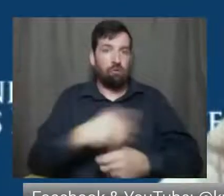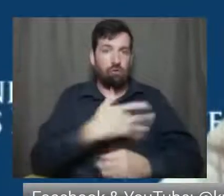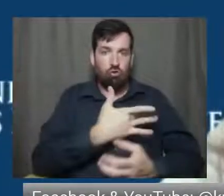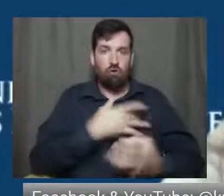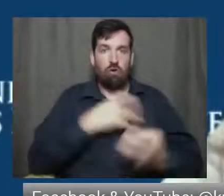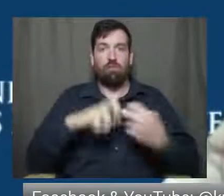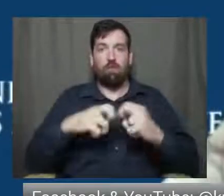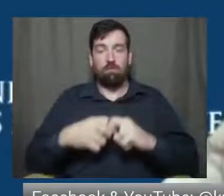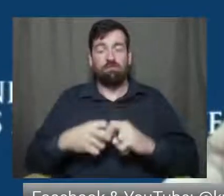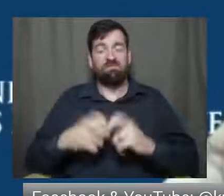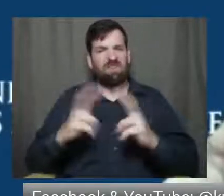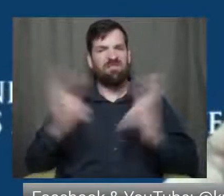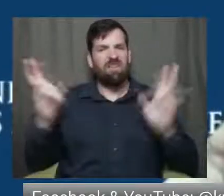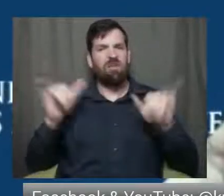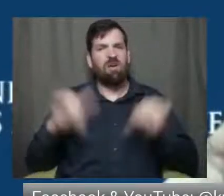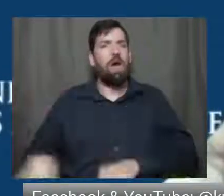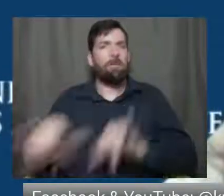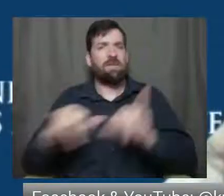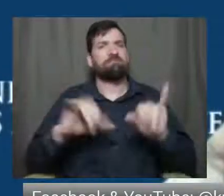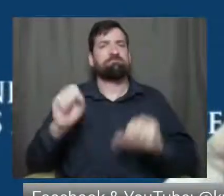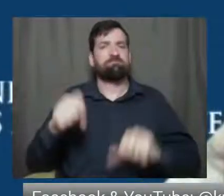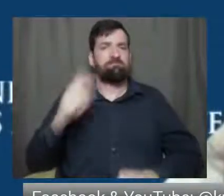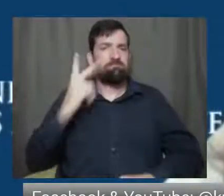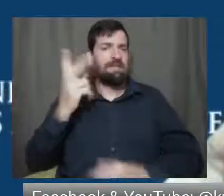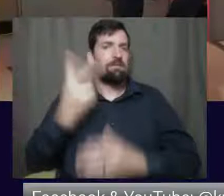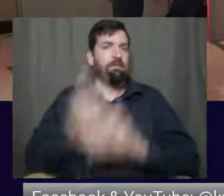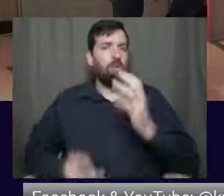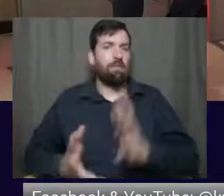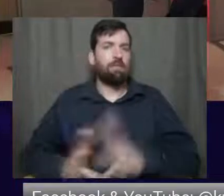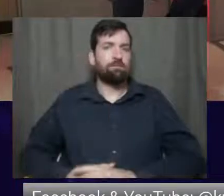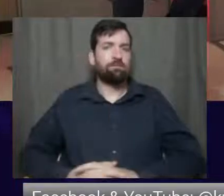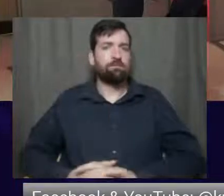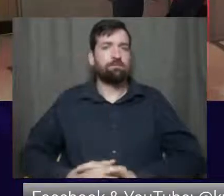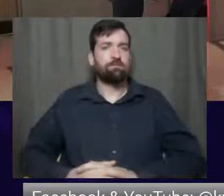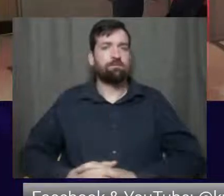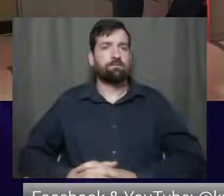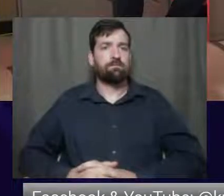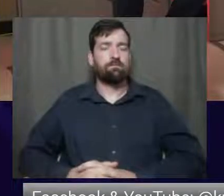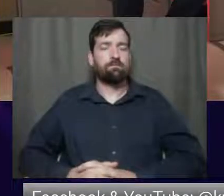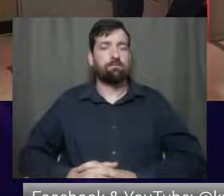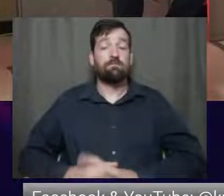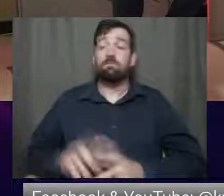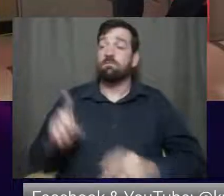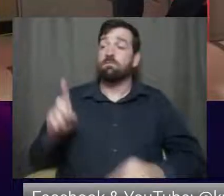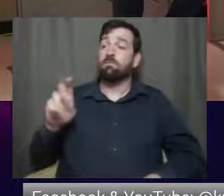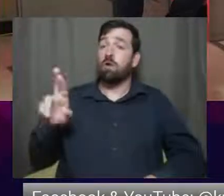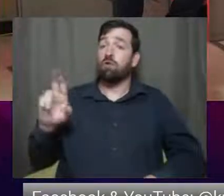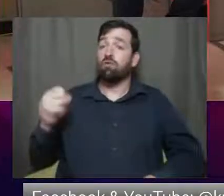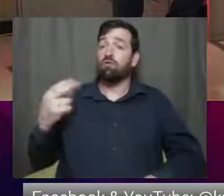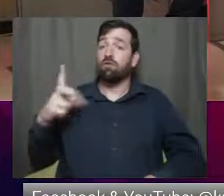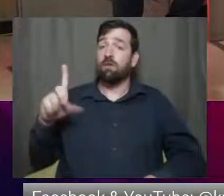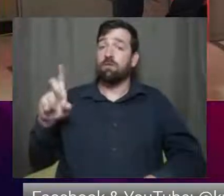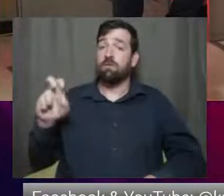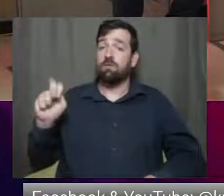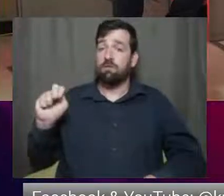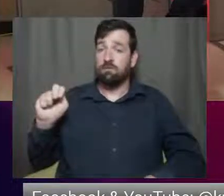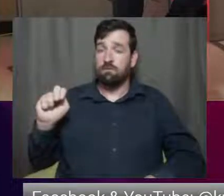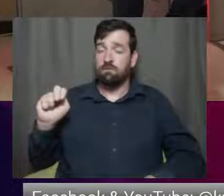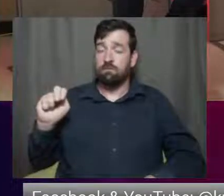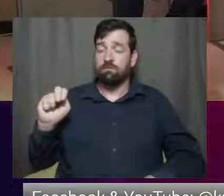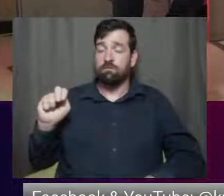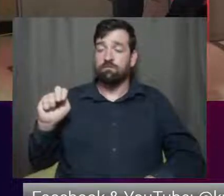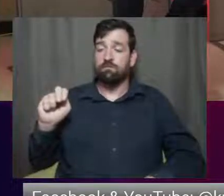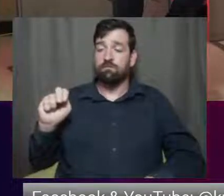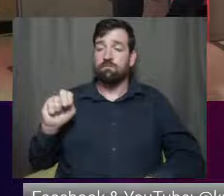very common to see both of them. So Dr. together. Sheldon, Dr. Sheldon, do patients with heart